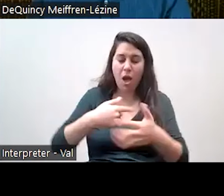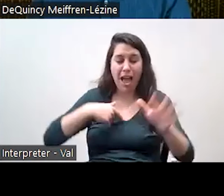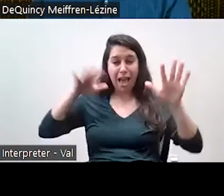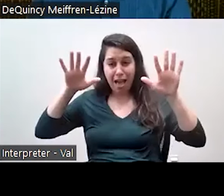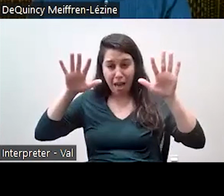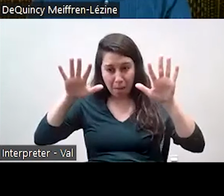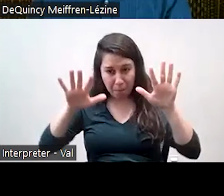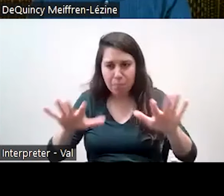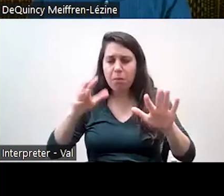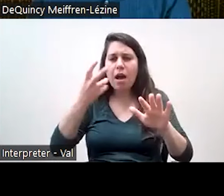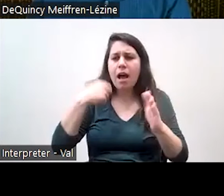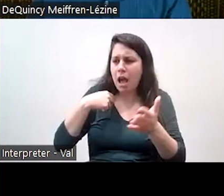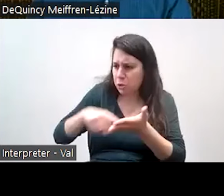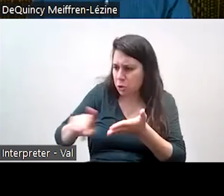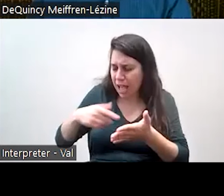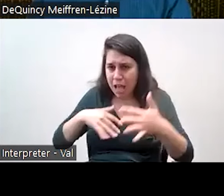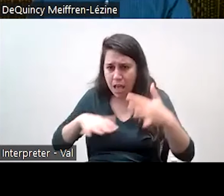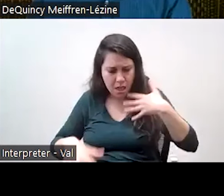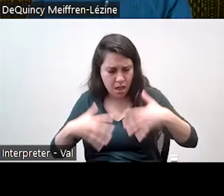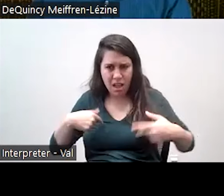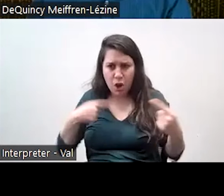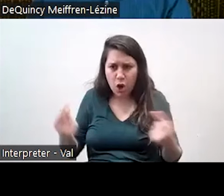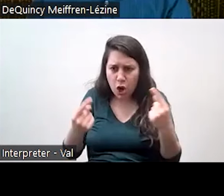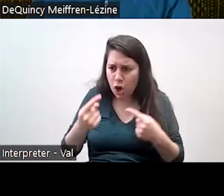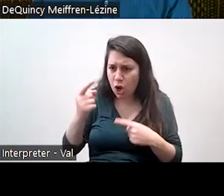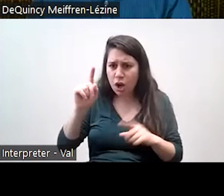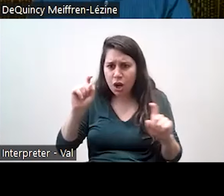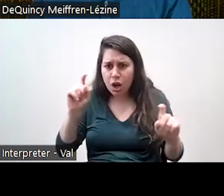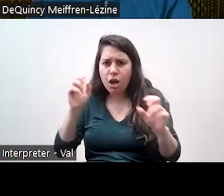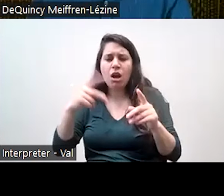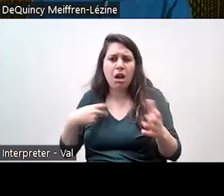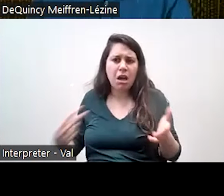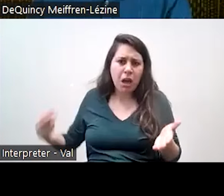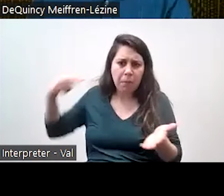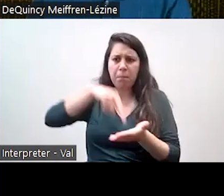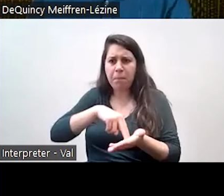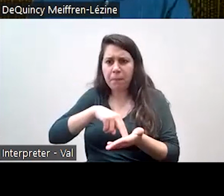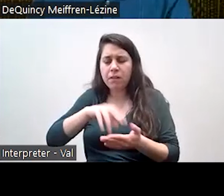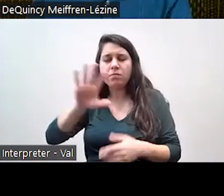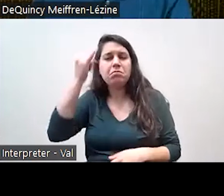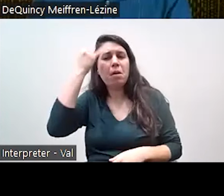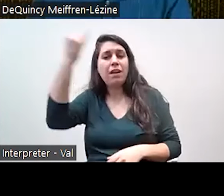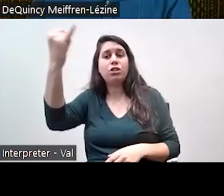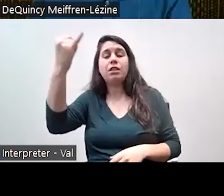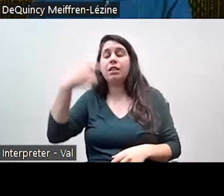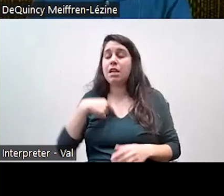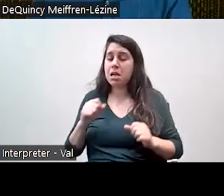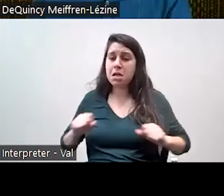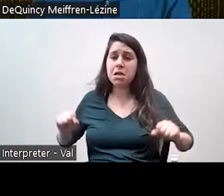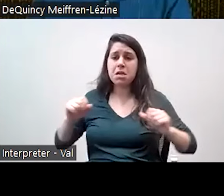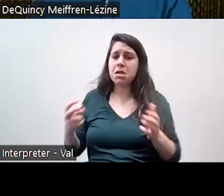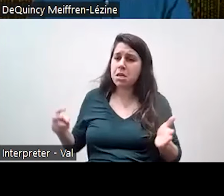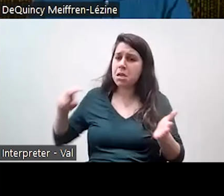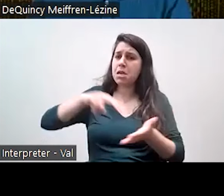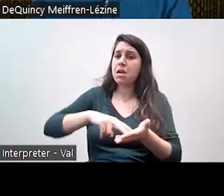and see if you've been injured. You get back up, and imagine if once you've gotten back up, you hear the